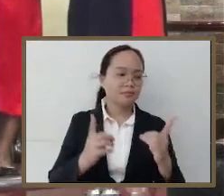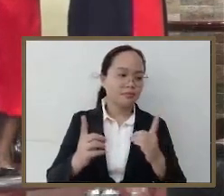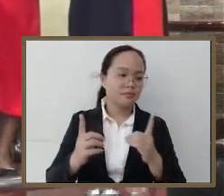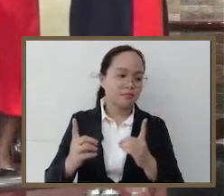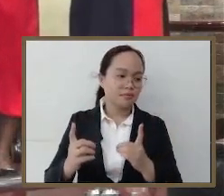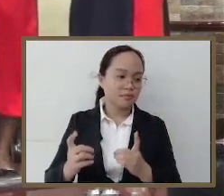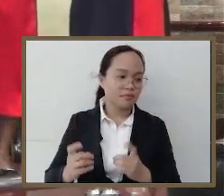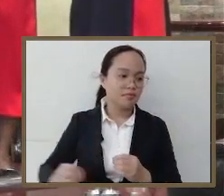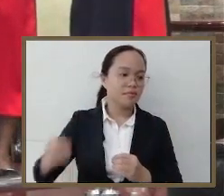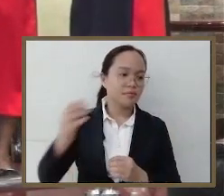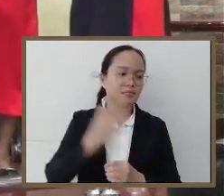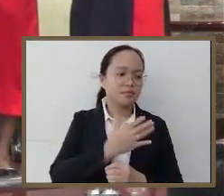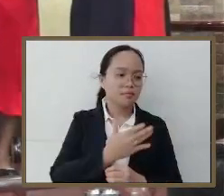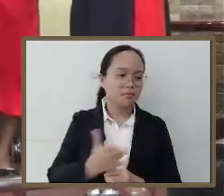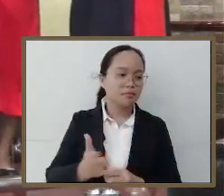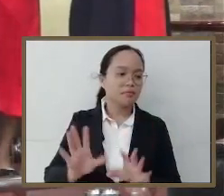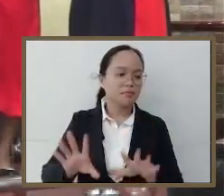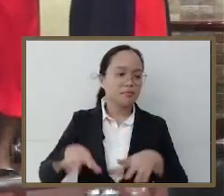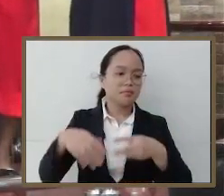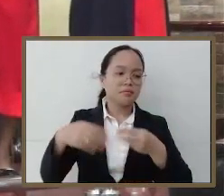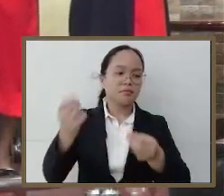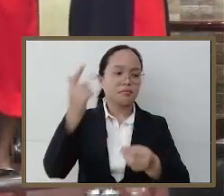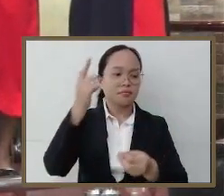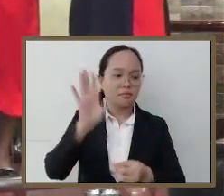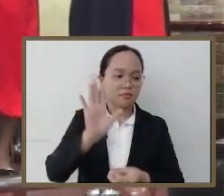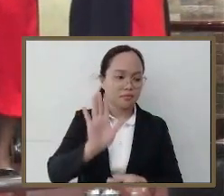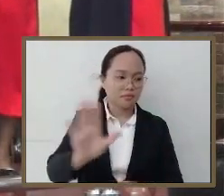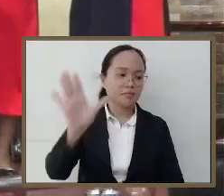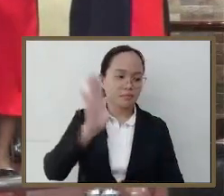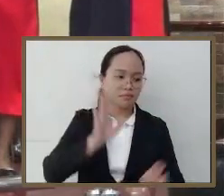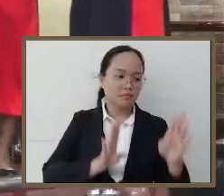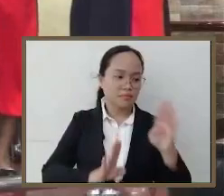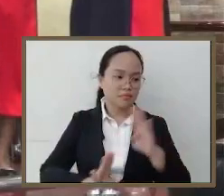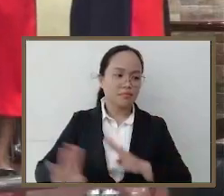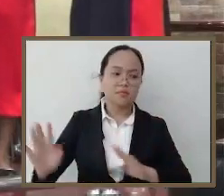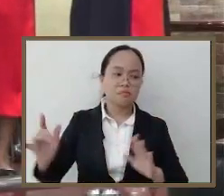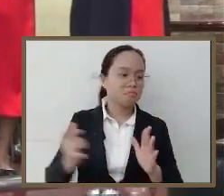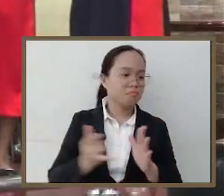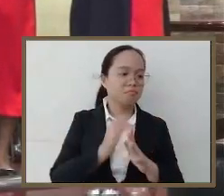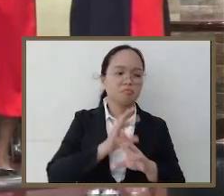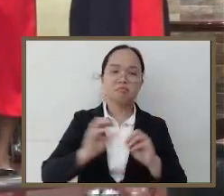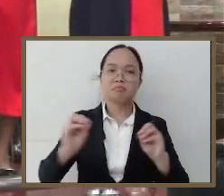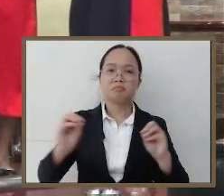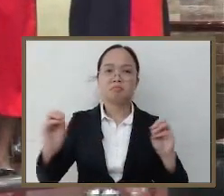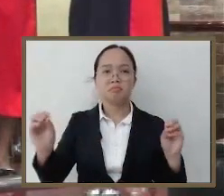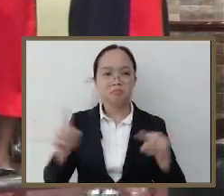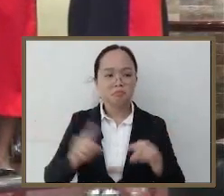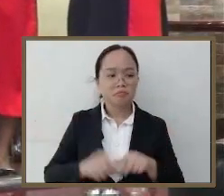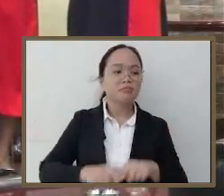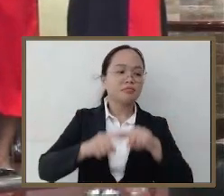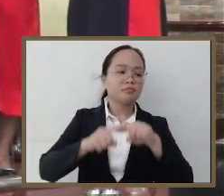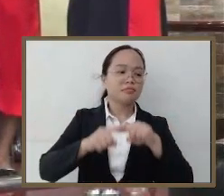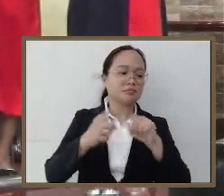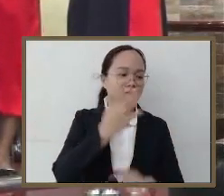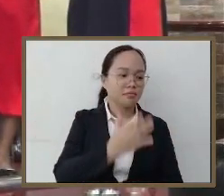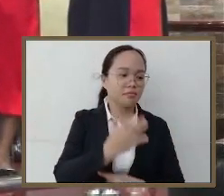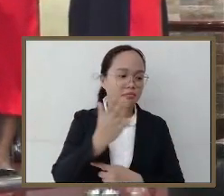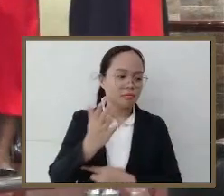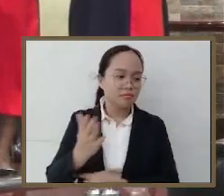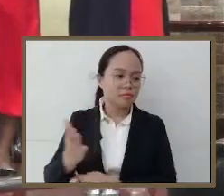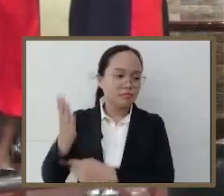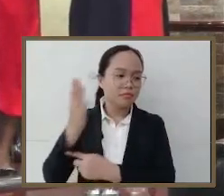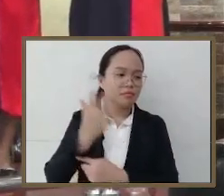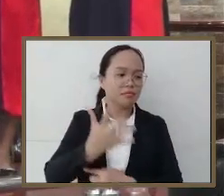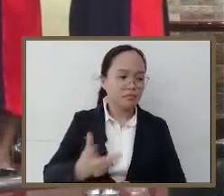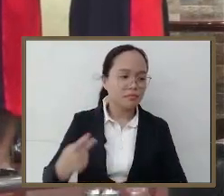do you've given God your problem it's no longer up to you